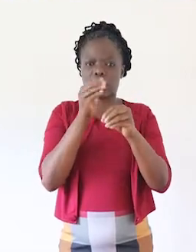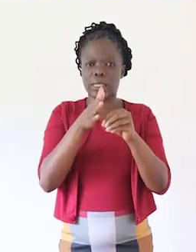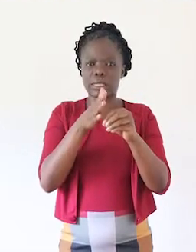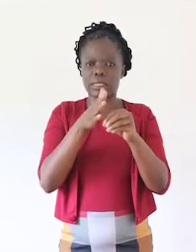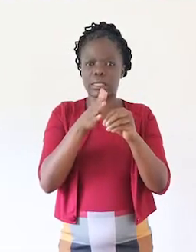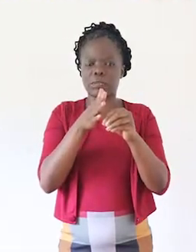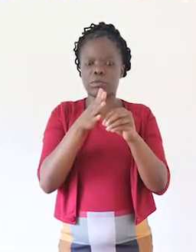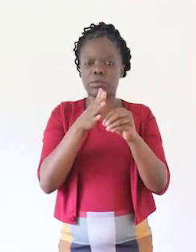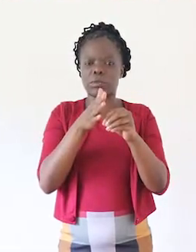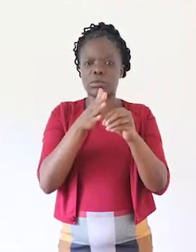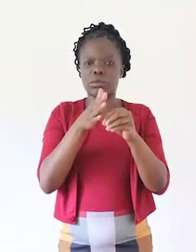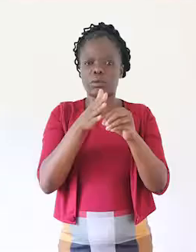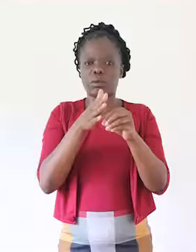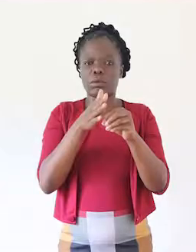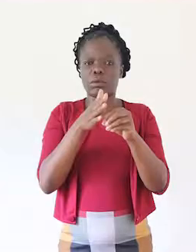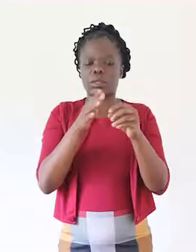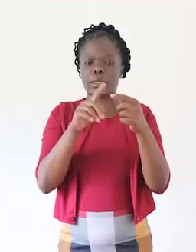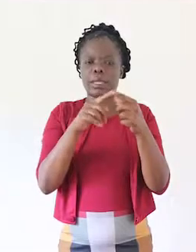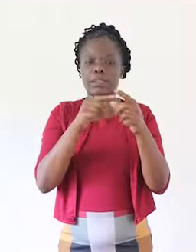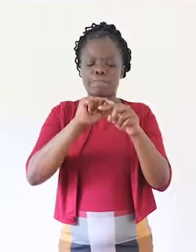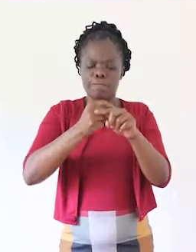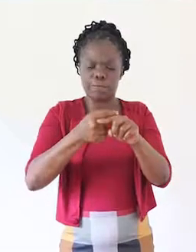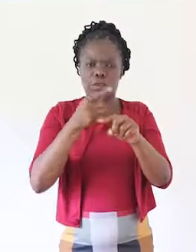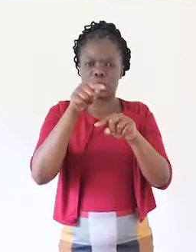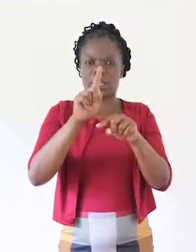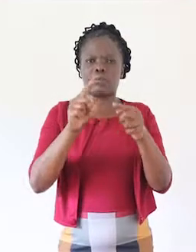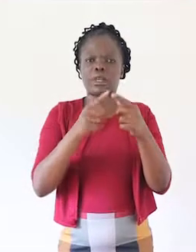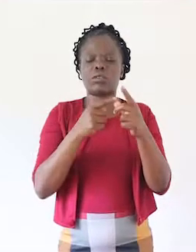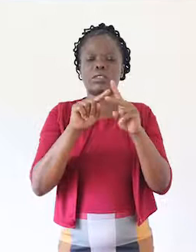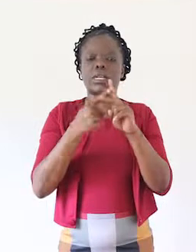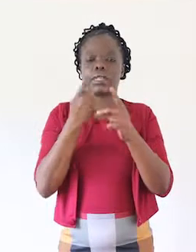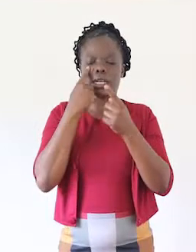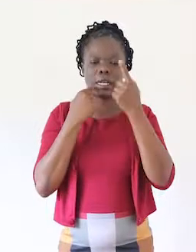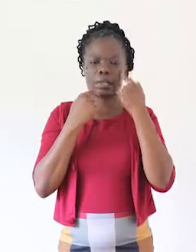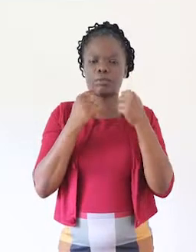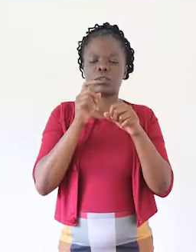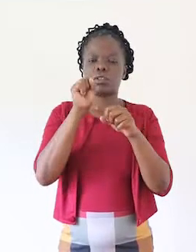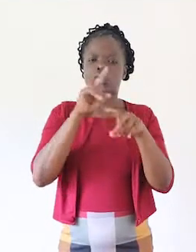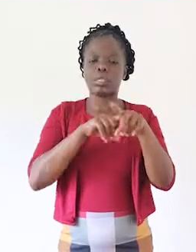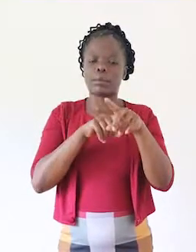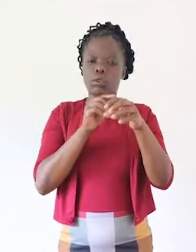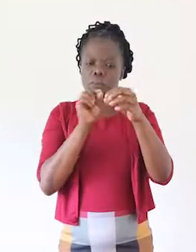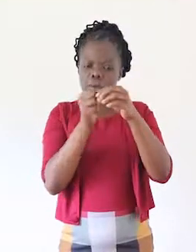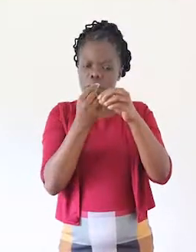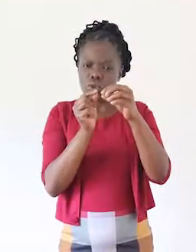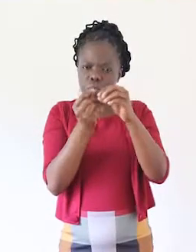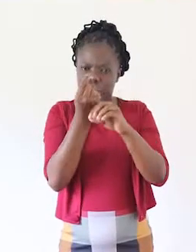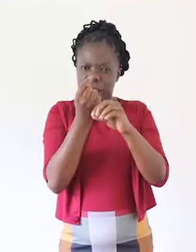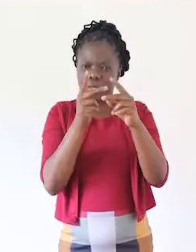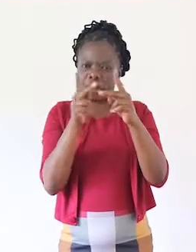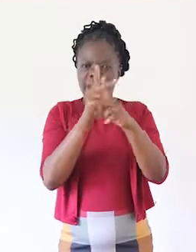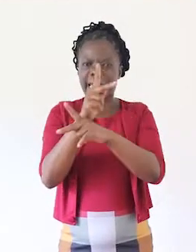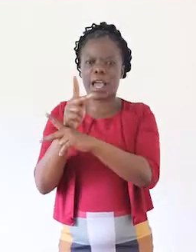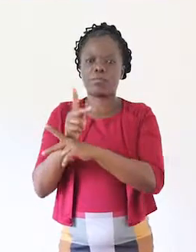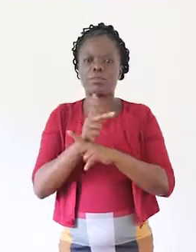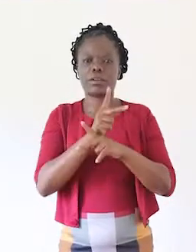this one and it will piece here. Then you will start crying, which is bad, eh? So when you are putting it, you just put it